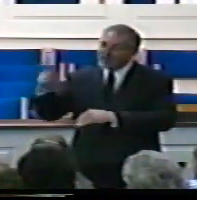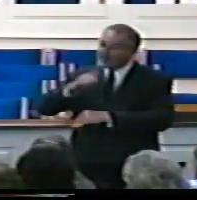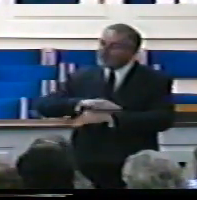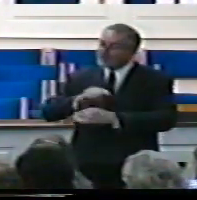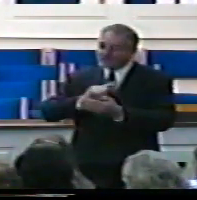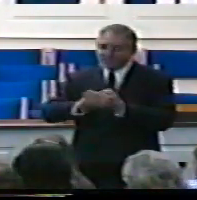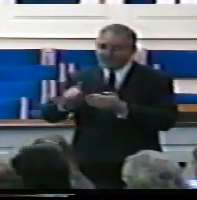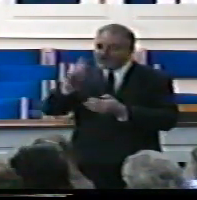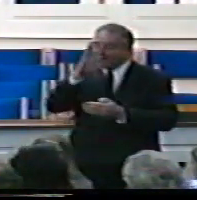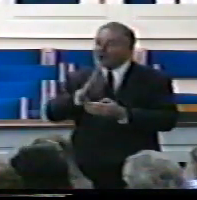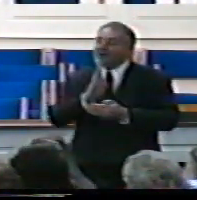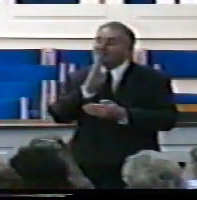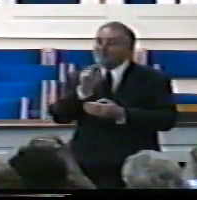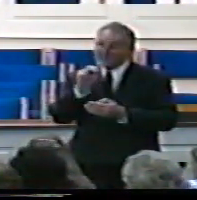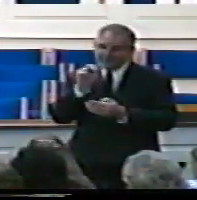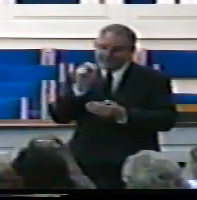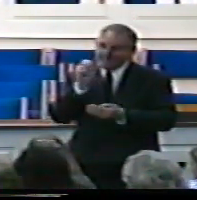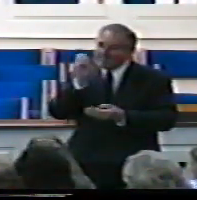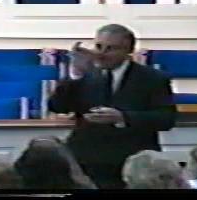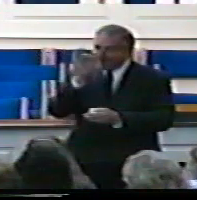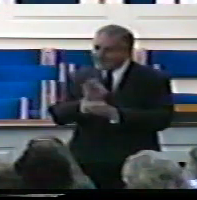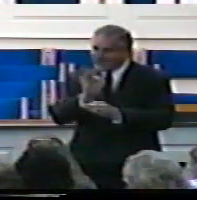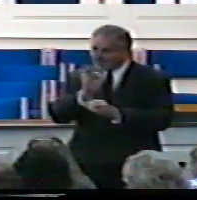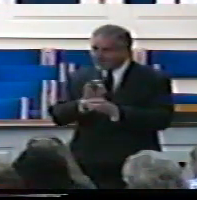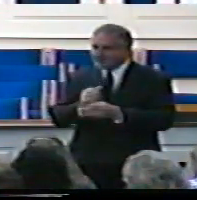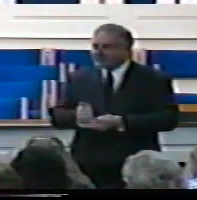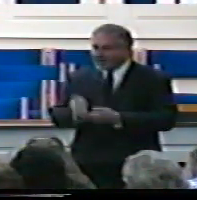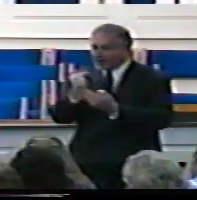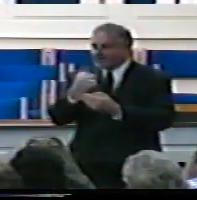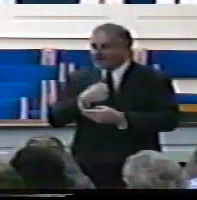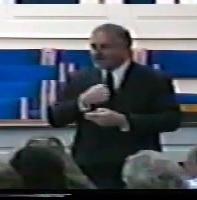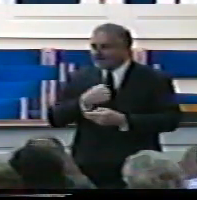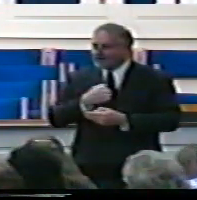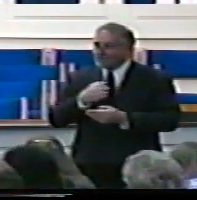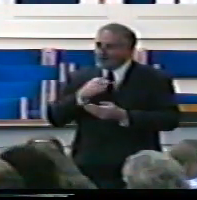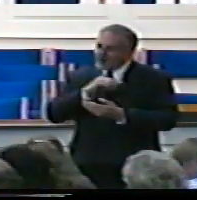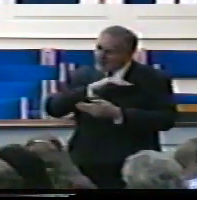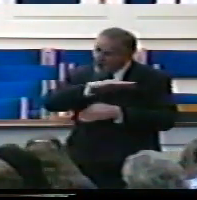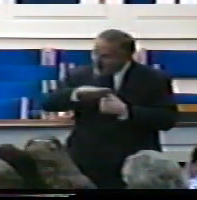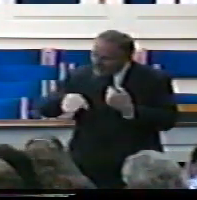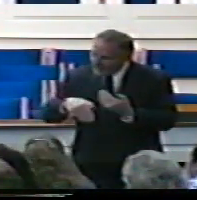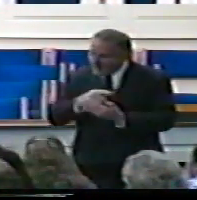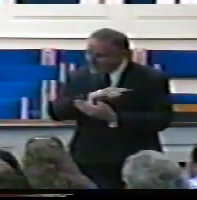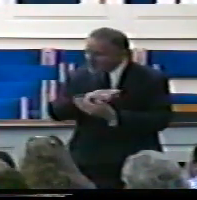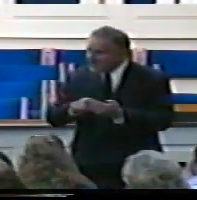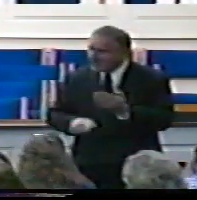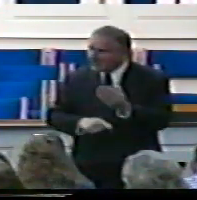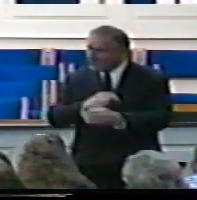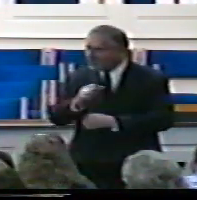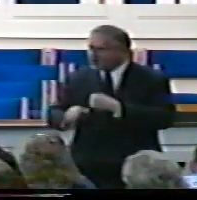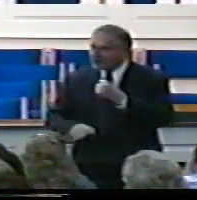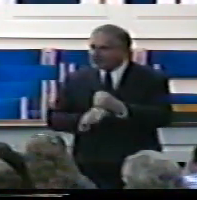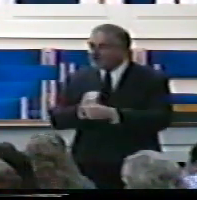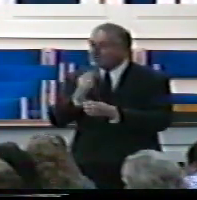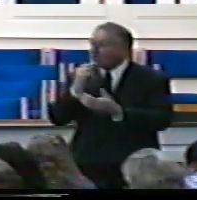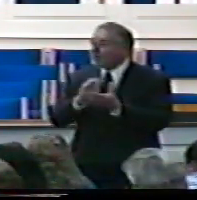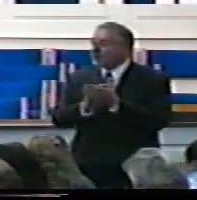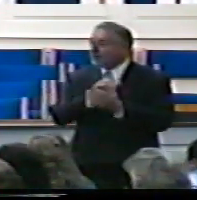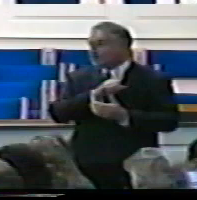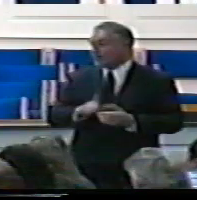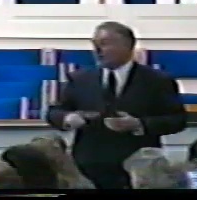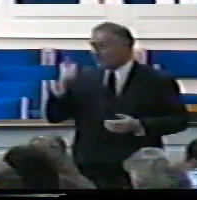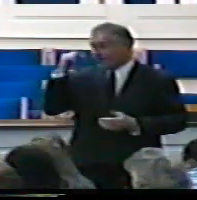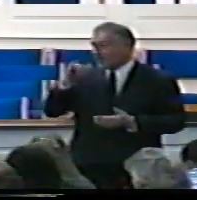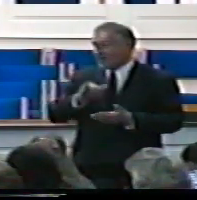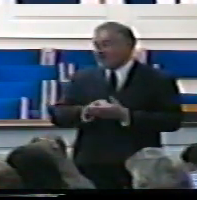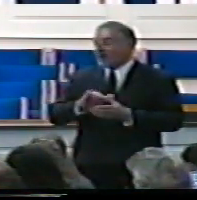faithful. And He's helped me these years. I want to praise Him for it.